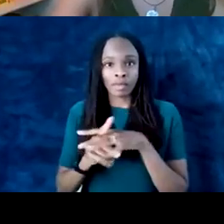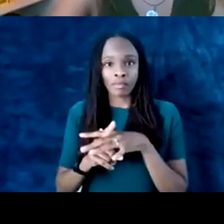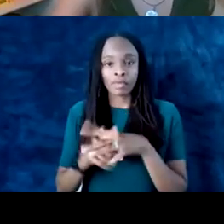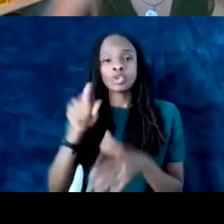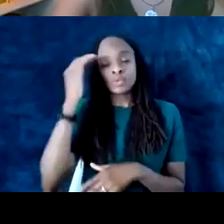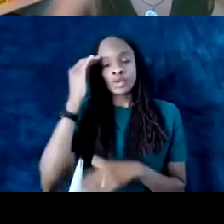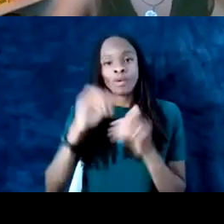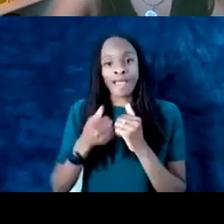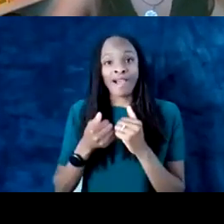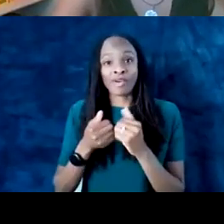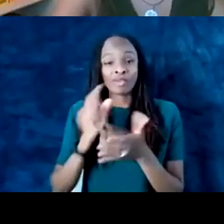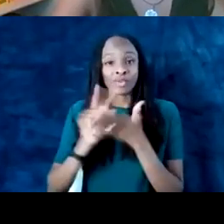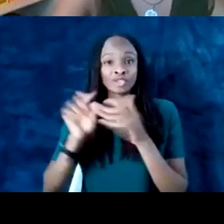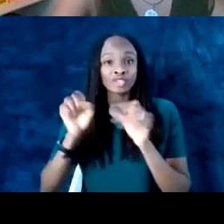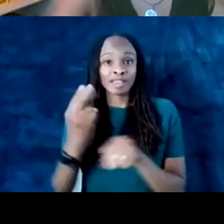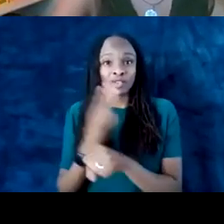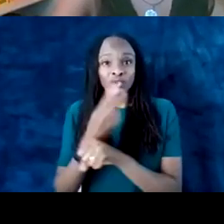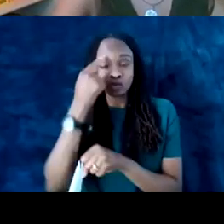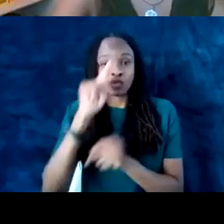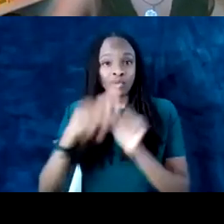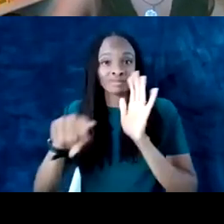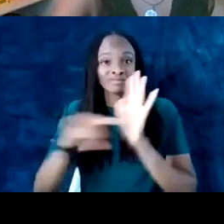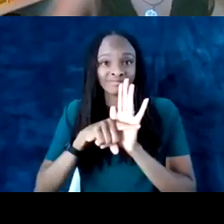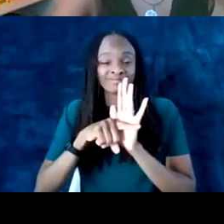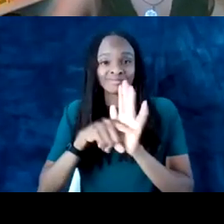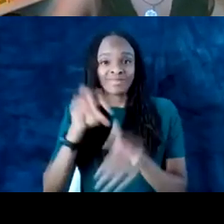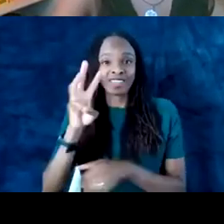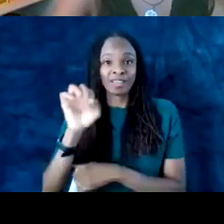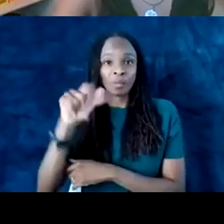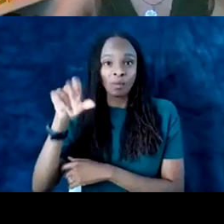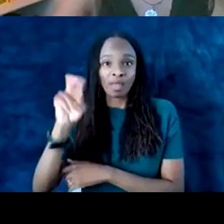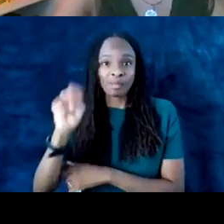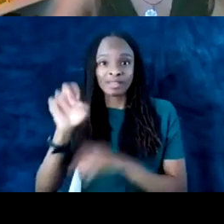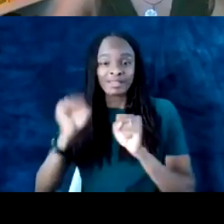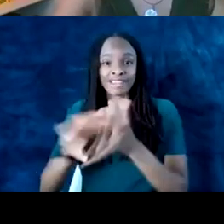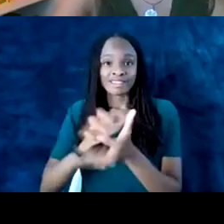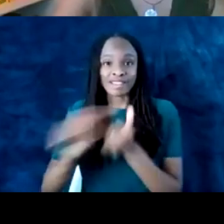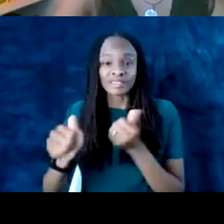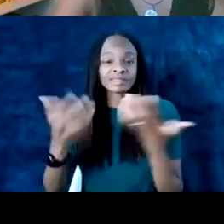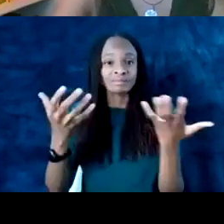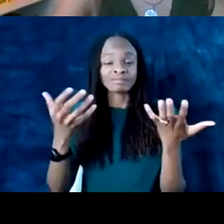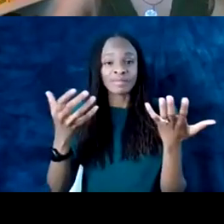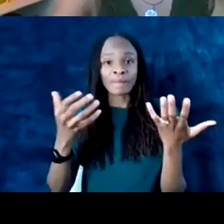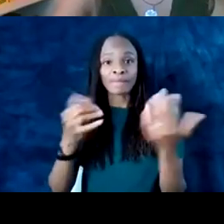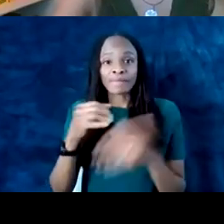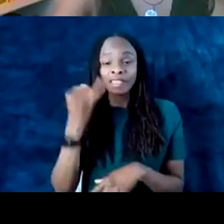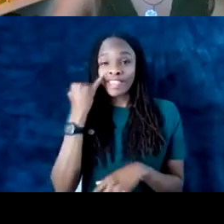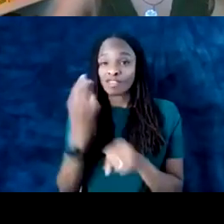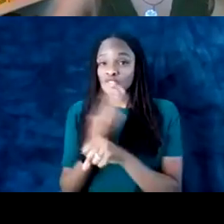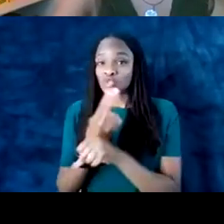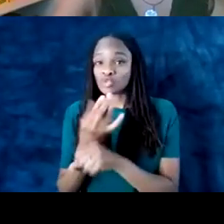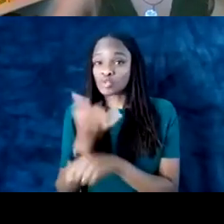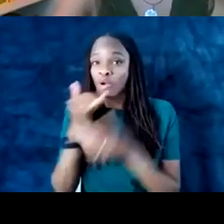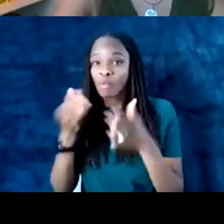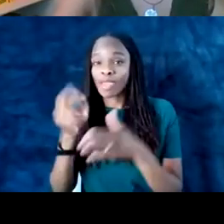be weaponized or how it could do damage as well, right? I think it can cut both ways if it's either used in the wrong way or done in the wrong